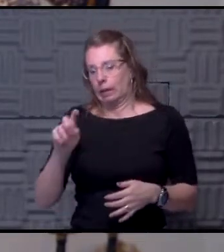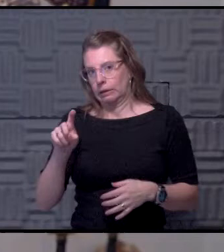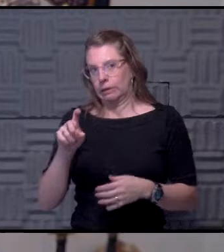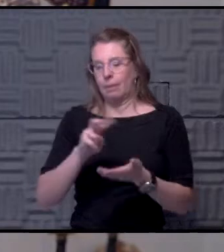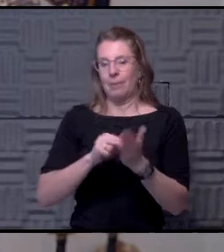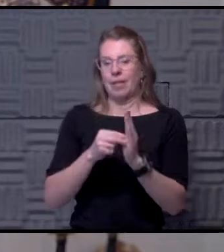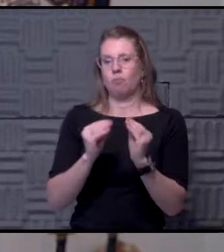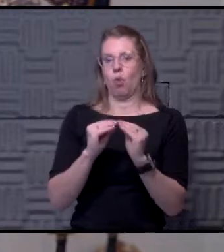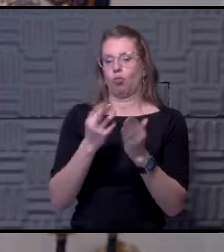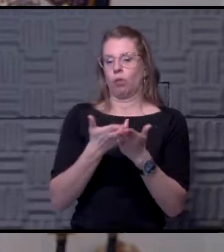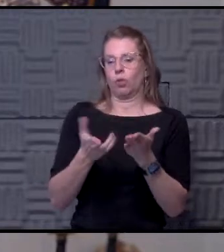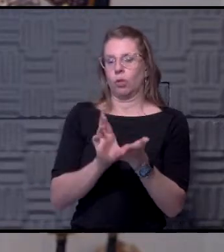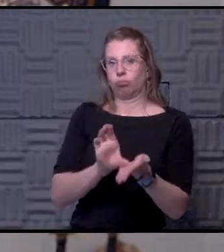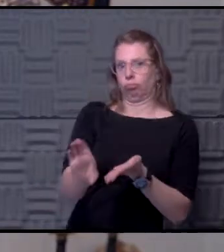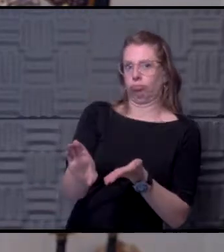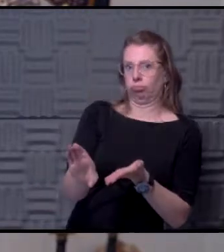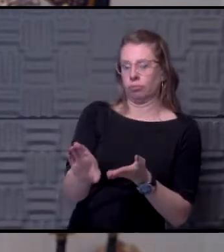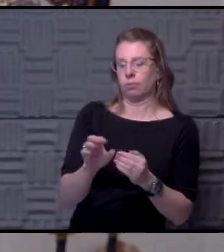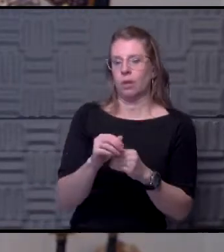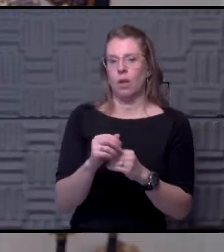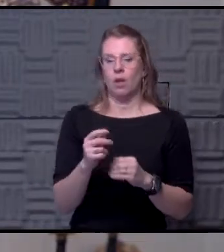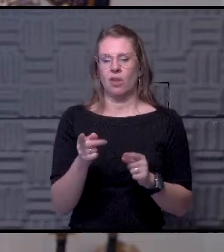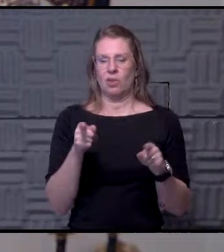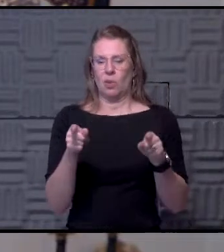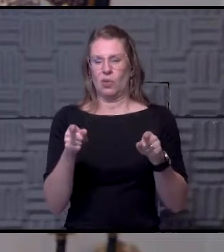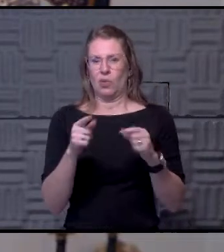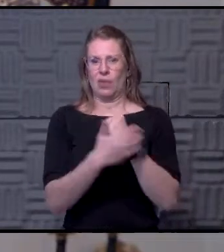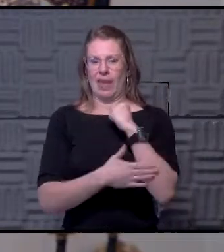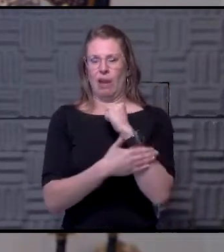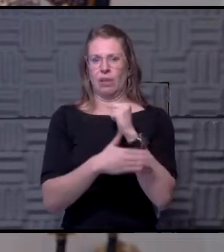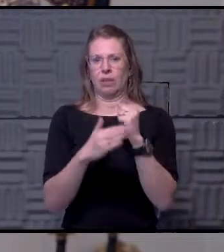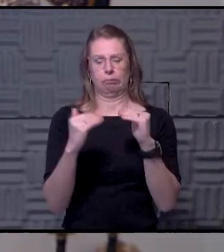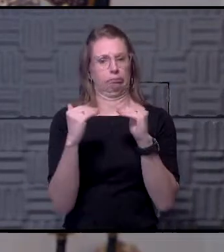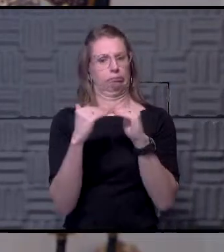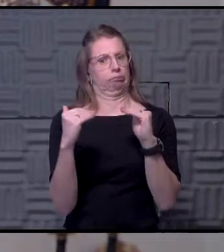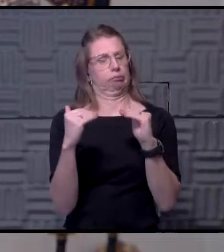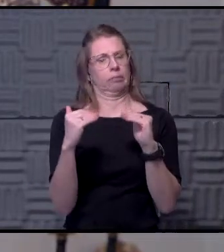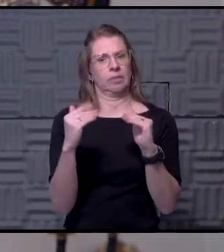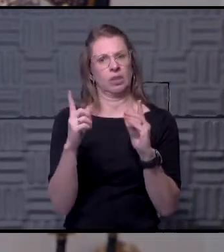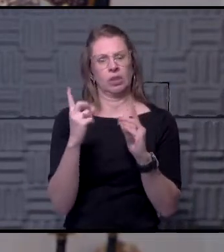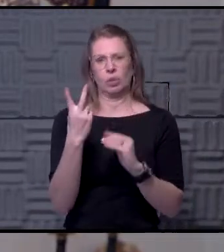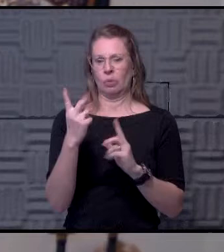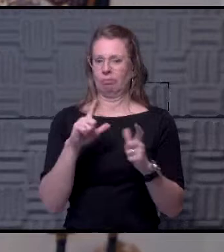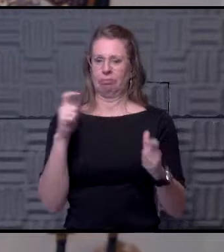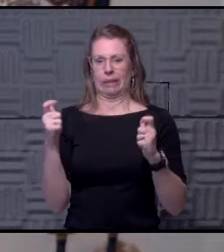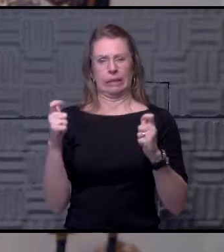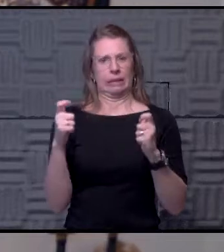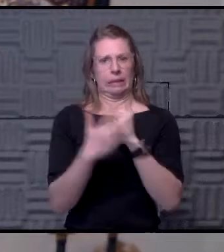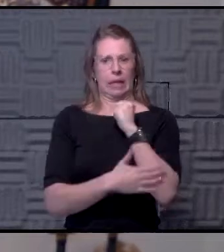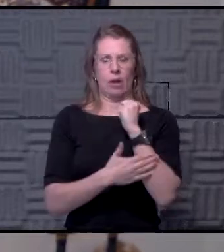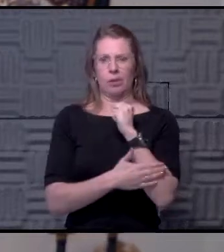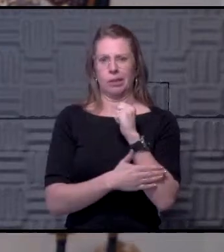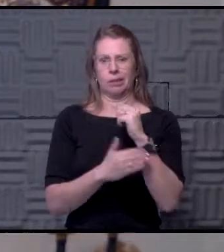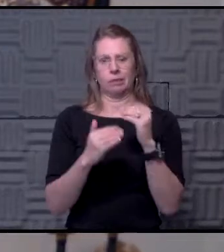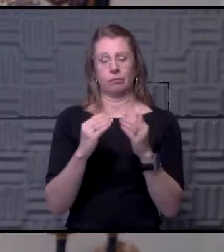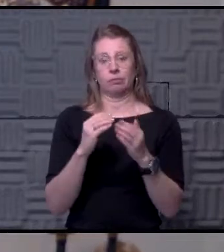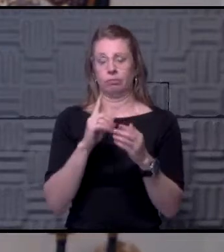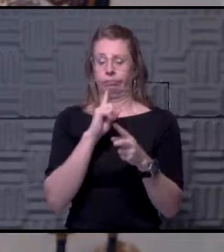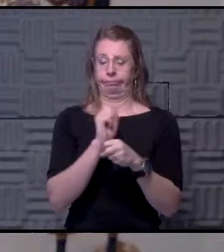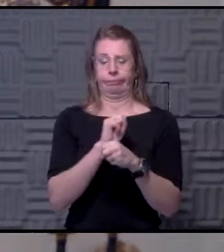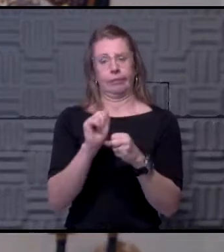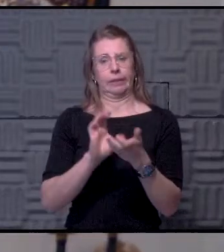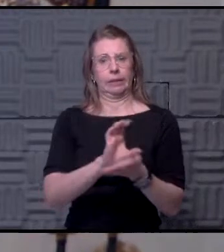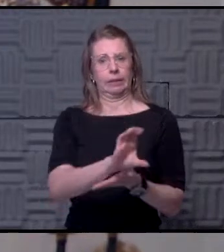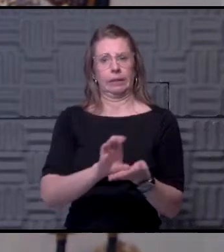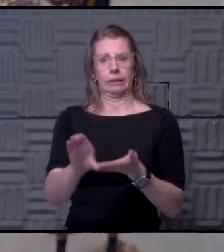resources to them. But those two counties have been running neck and neck. They're the two largest counties, and they've been essentially getting the same. Now, the other thing is